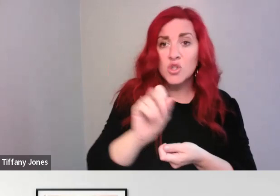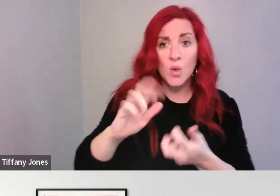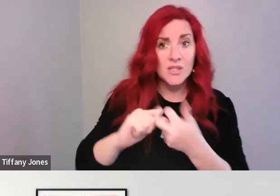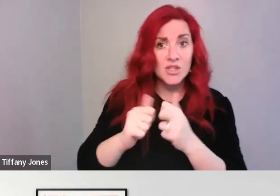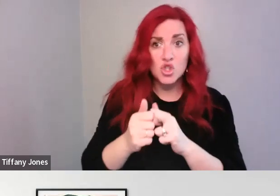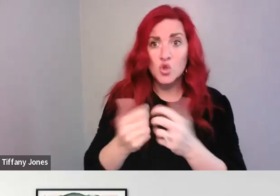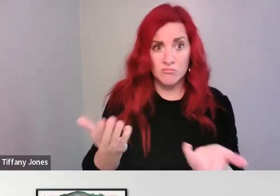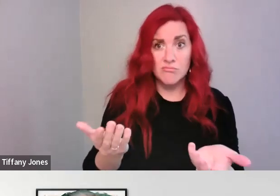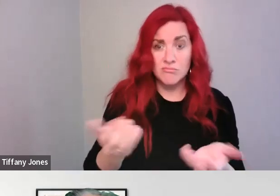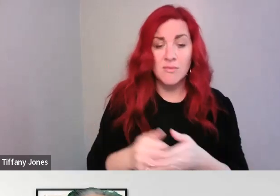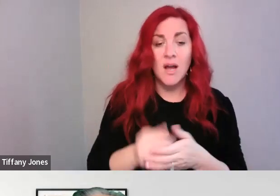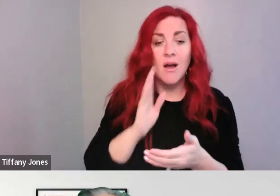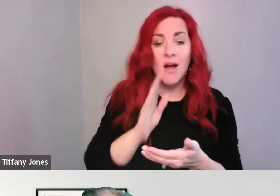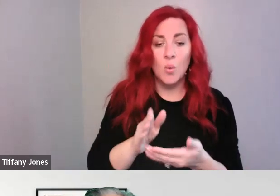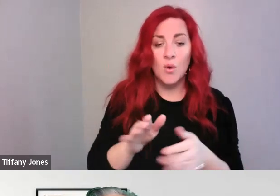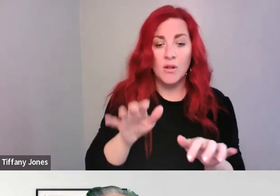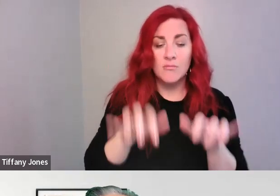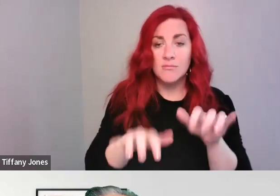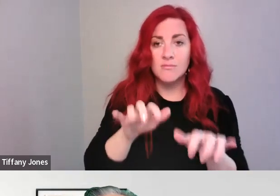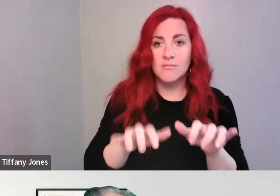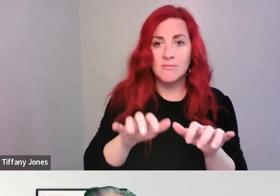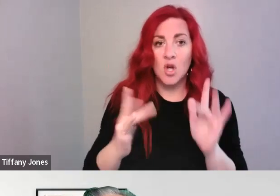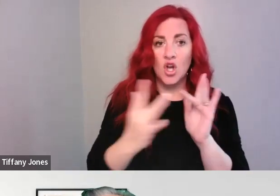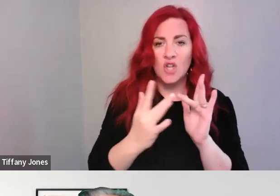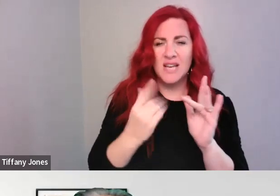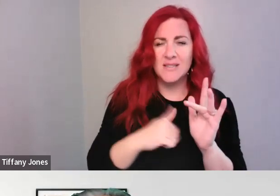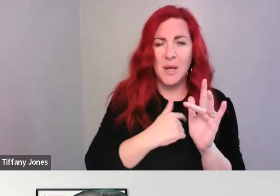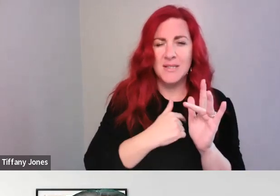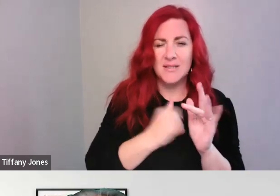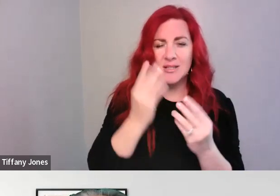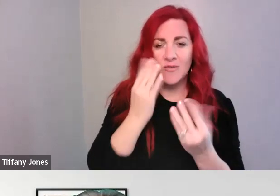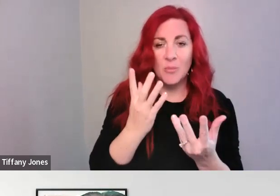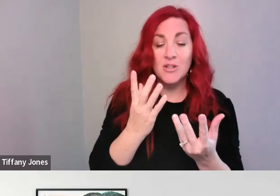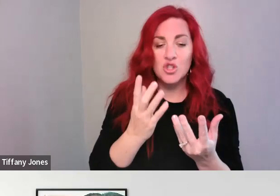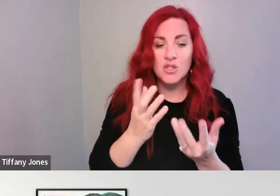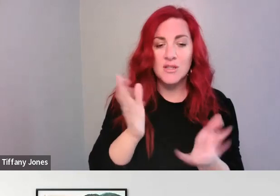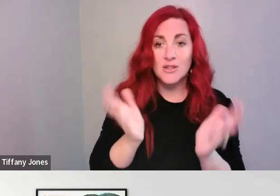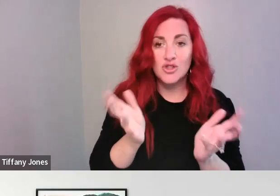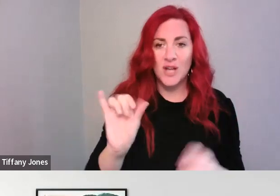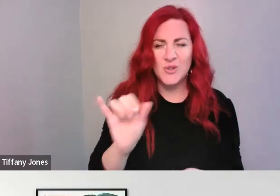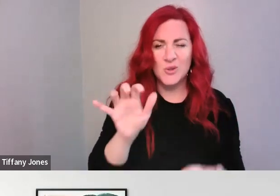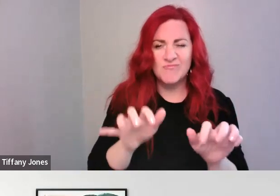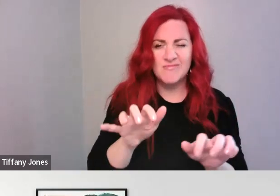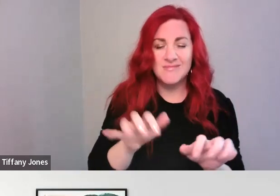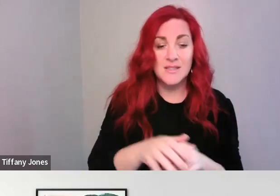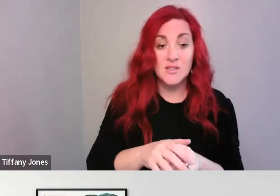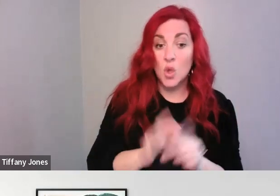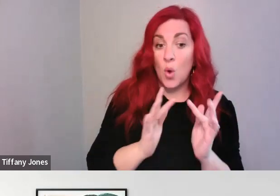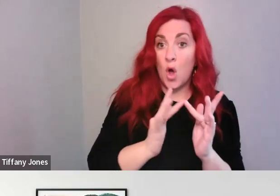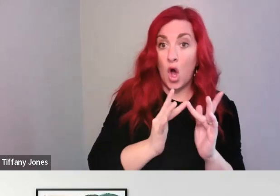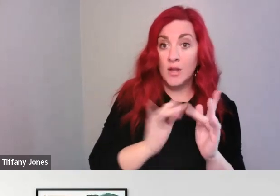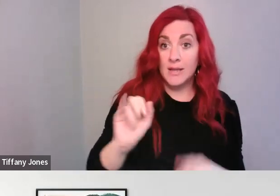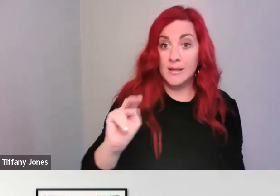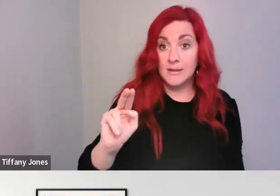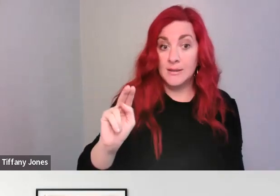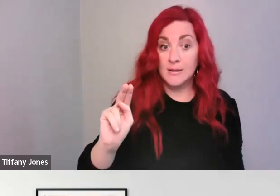and just drop the contact us information into the chat as well. So you can do an online intake